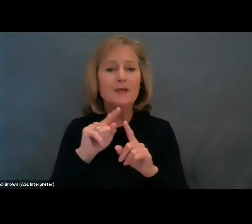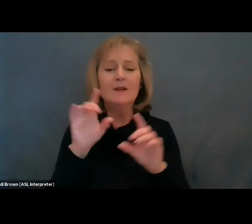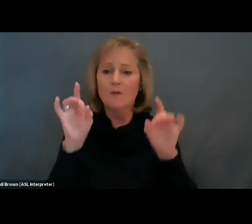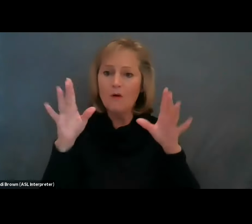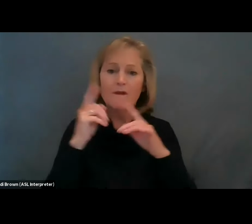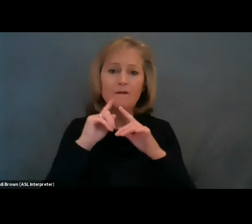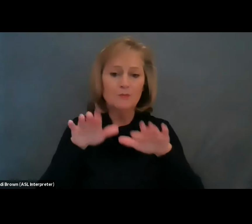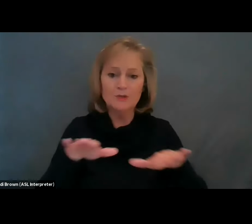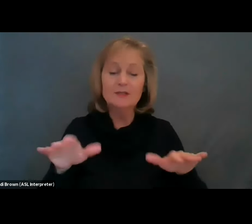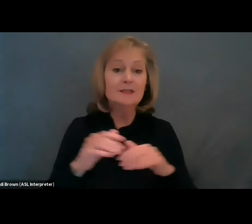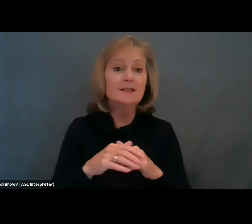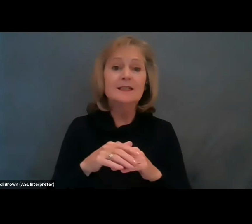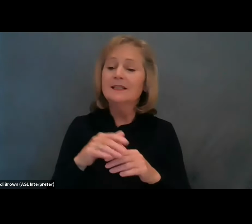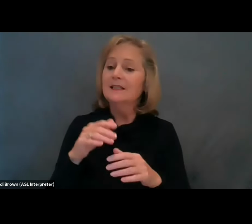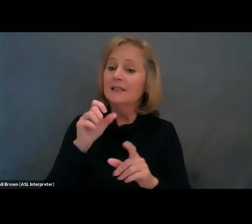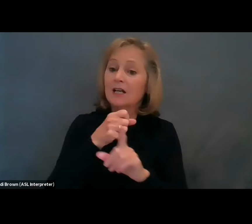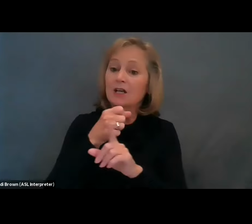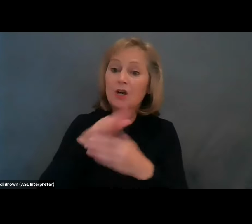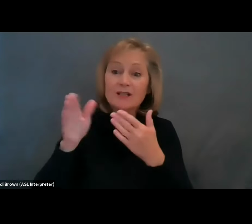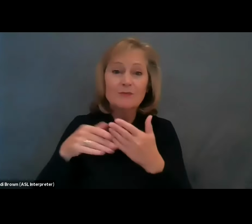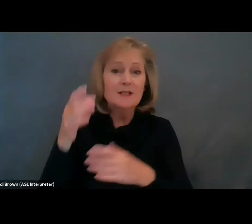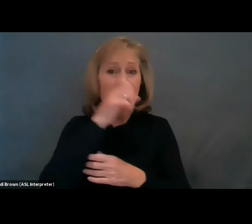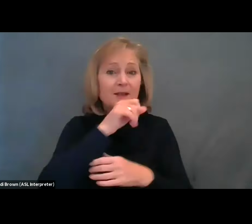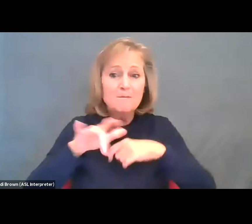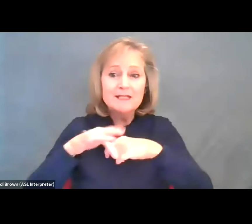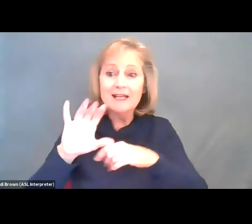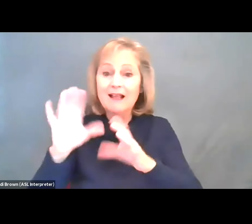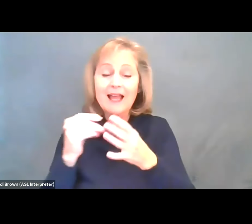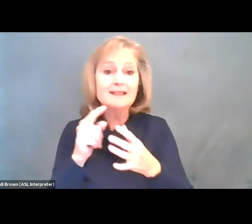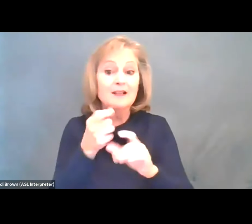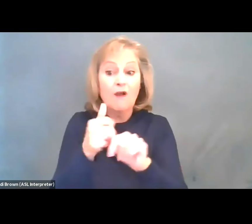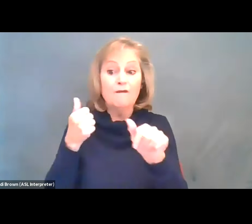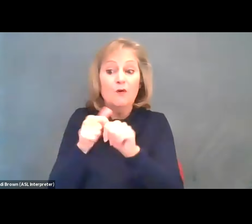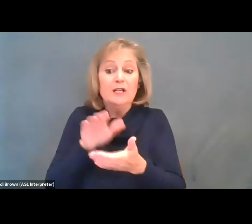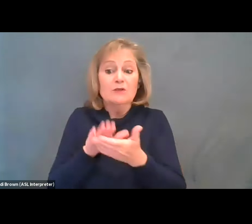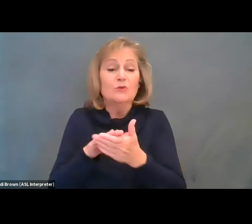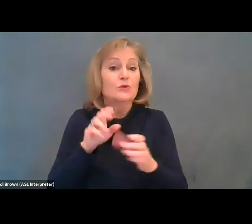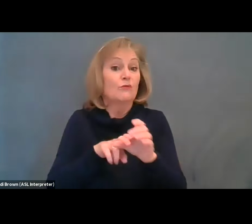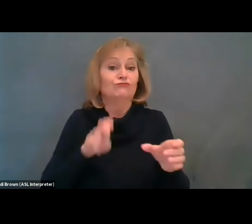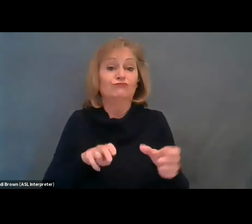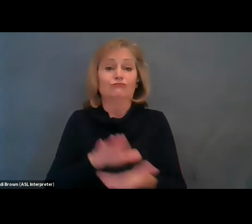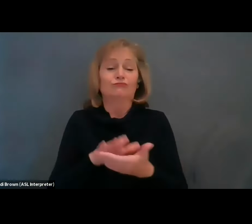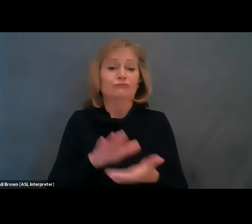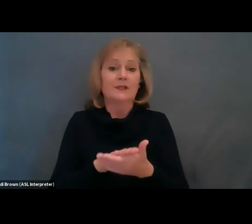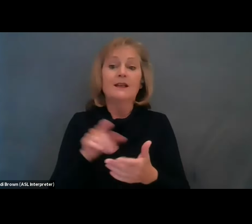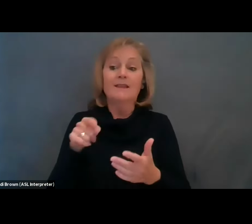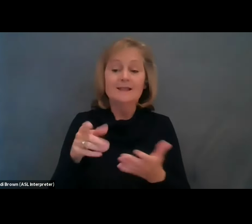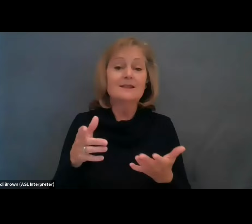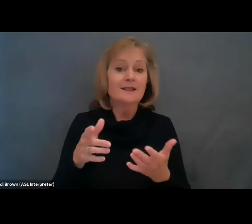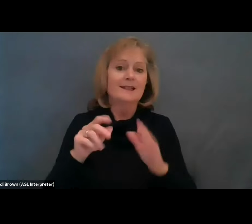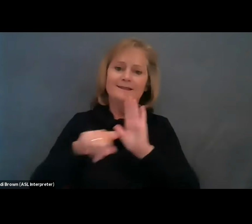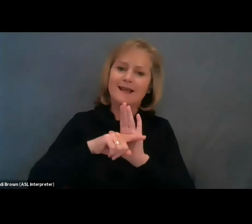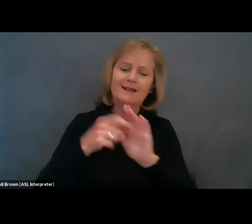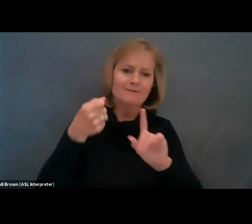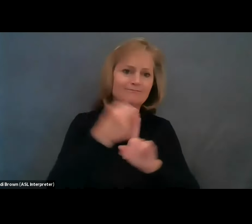victims. The consequences include missing classes, avoiding school activities, dropping out of school. This in turn